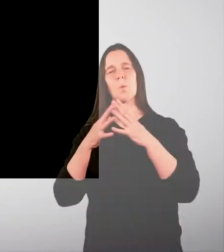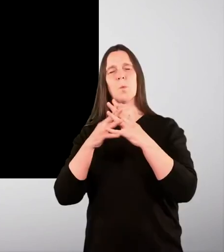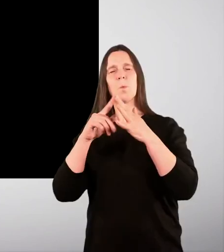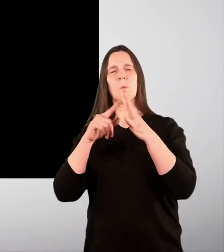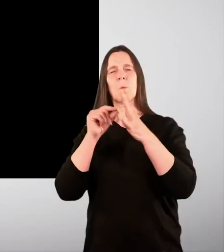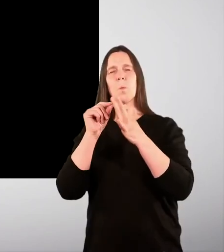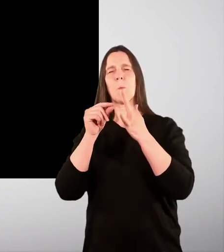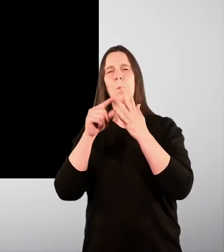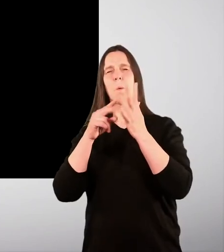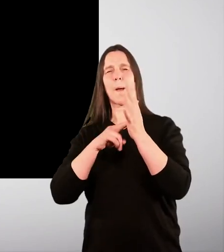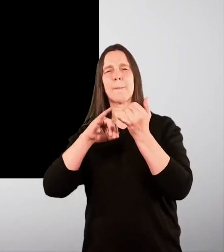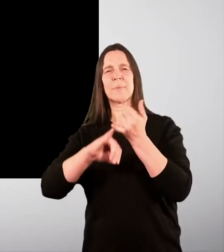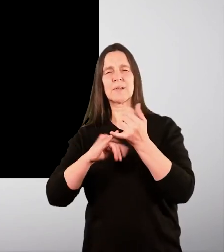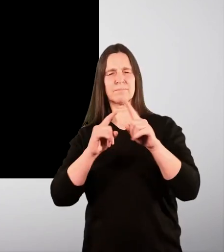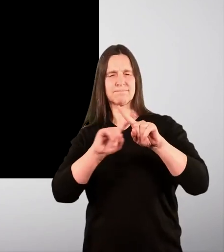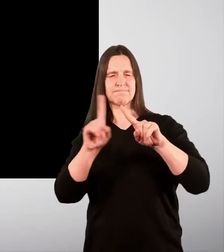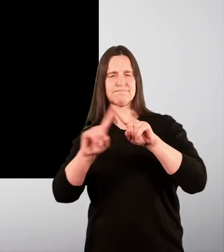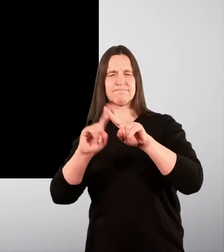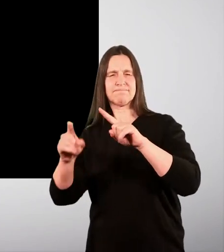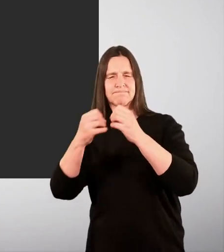Improvised weapons.